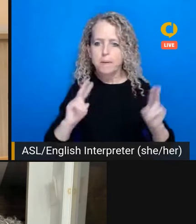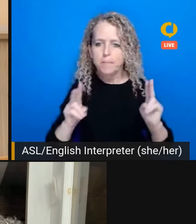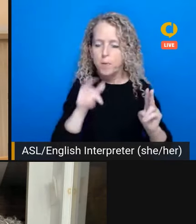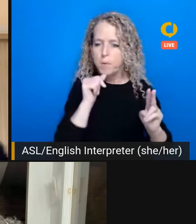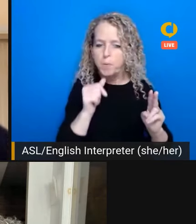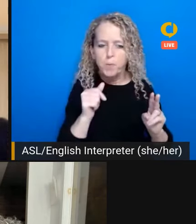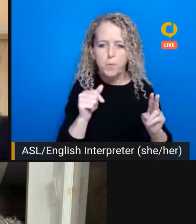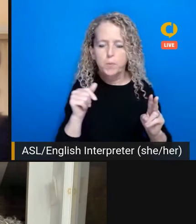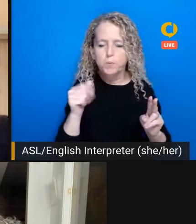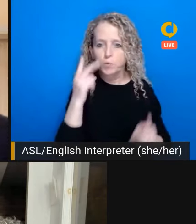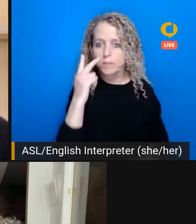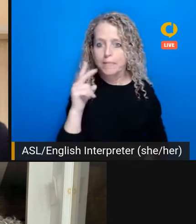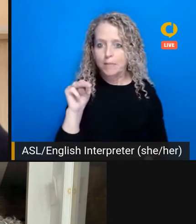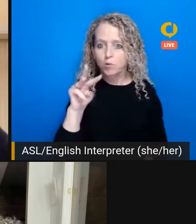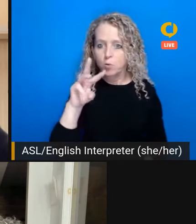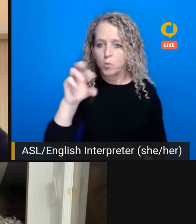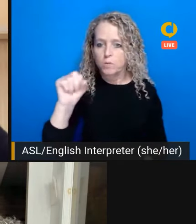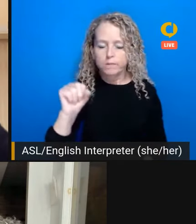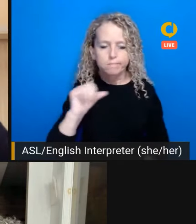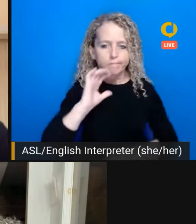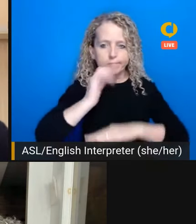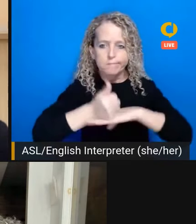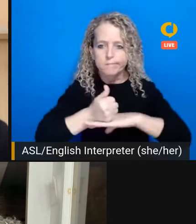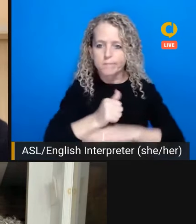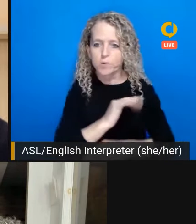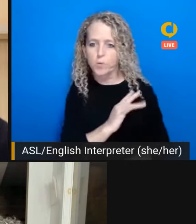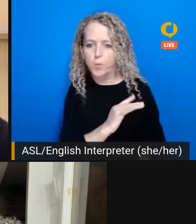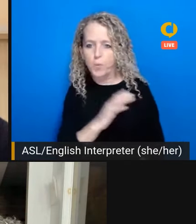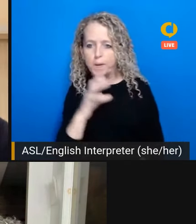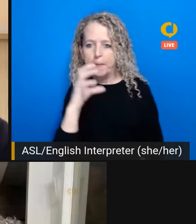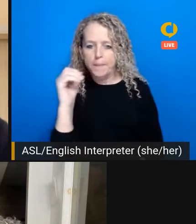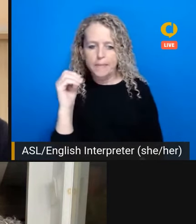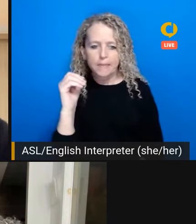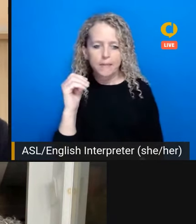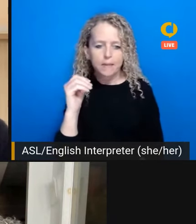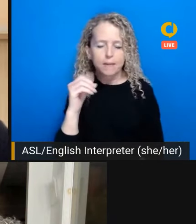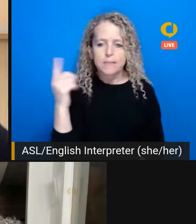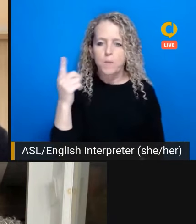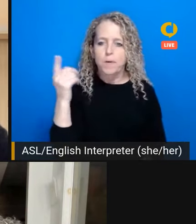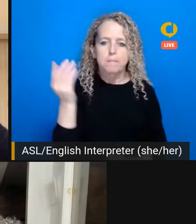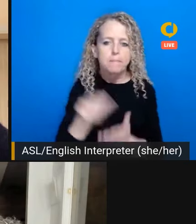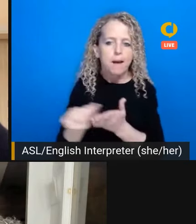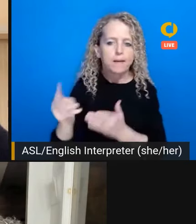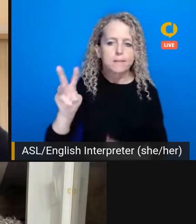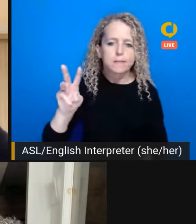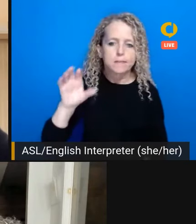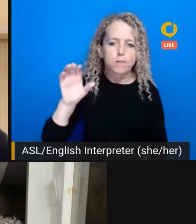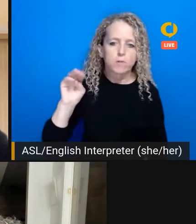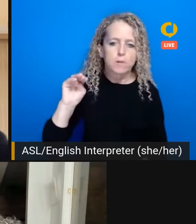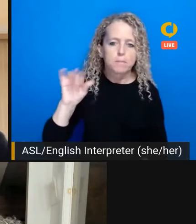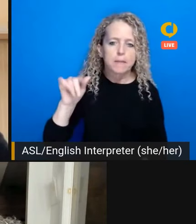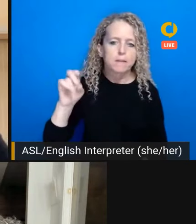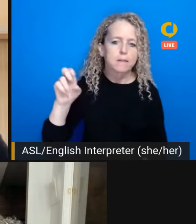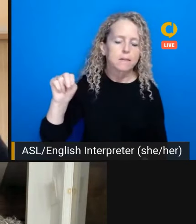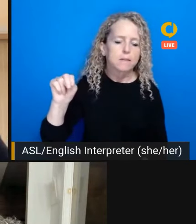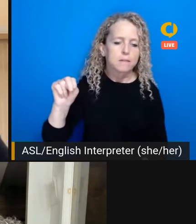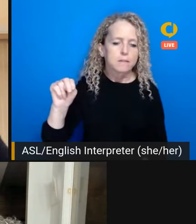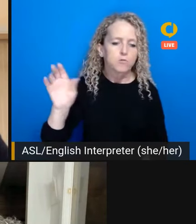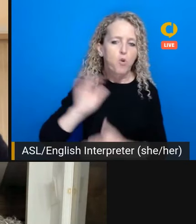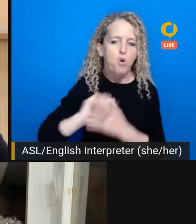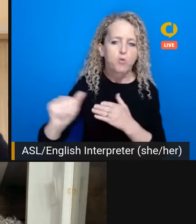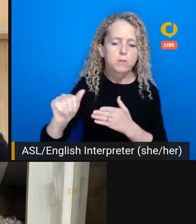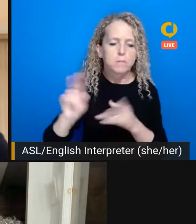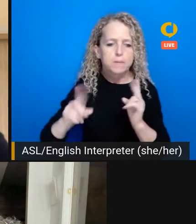idea and pull the company together and do some cool stuff, and it gets bought for $600 million and everyone goes, oh, what an amazing success,